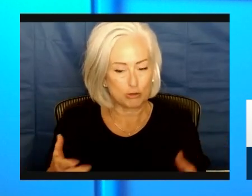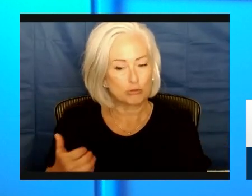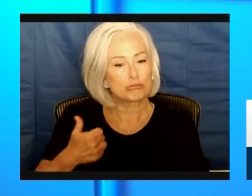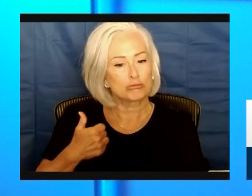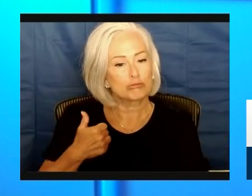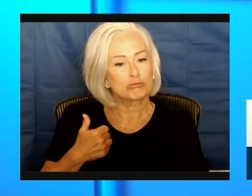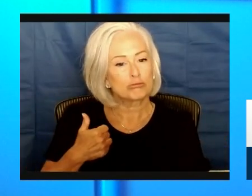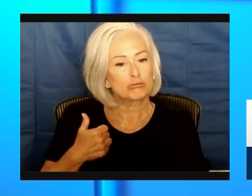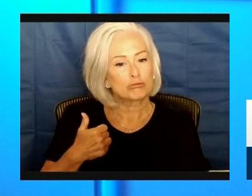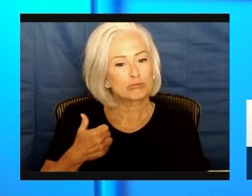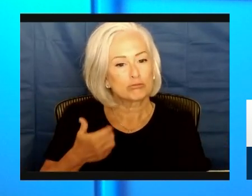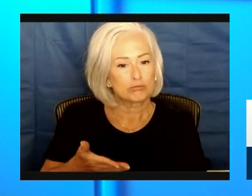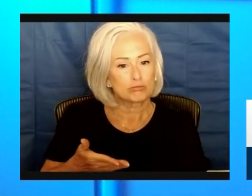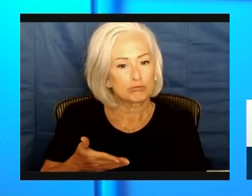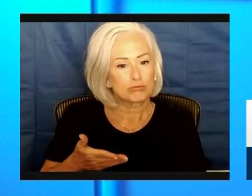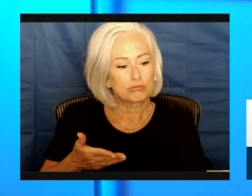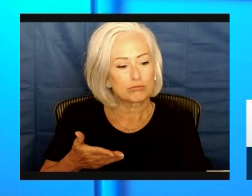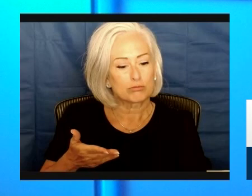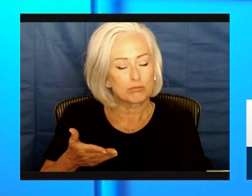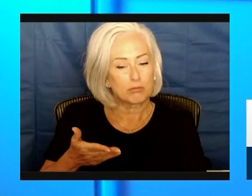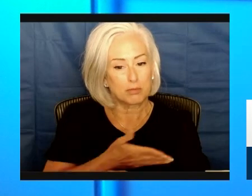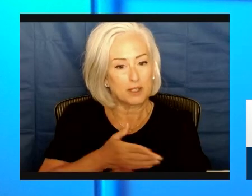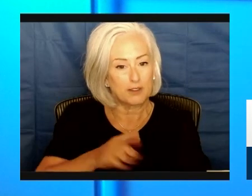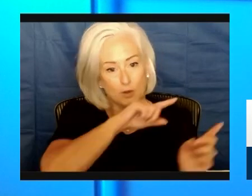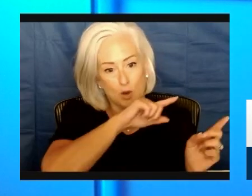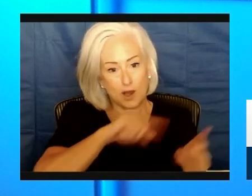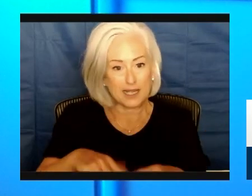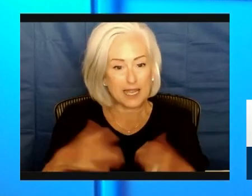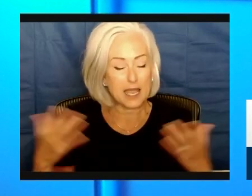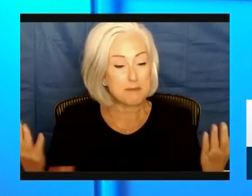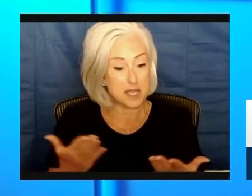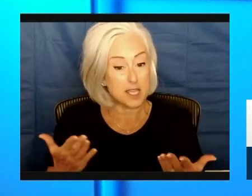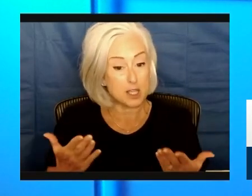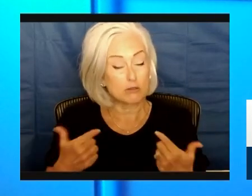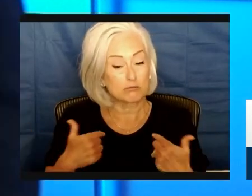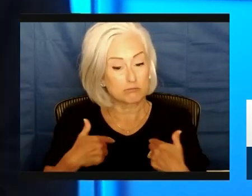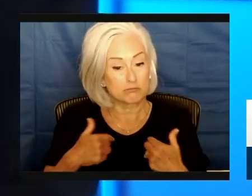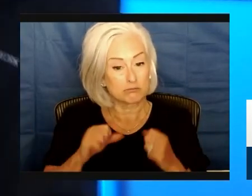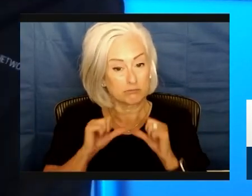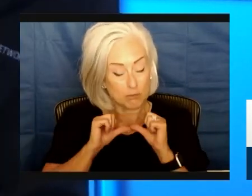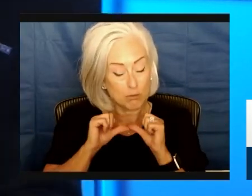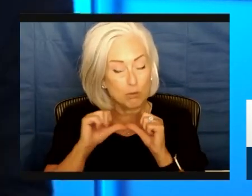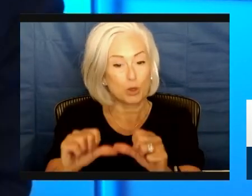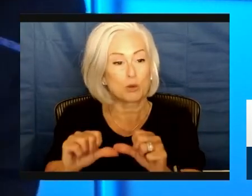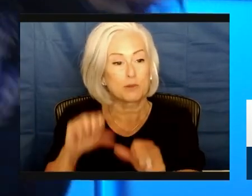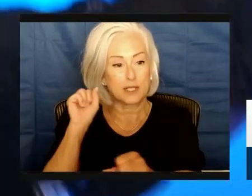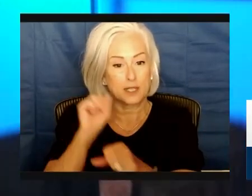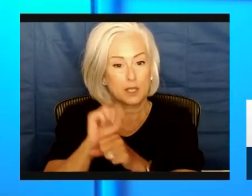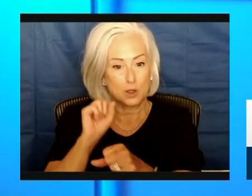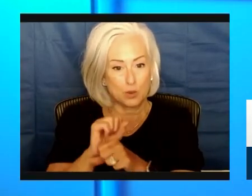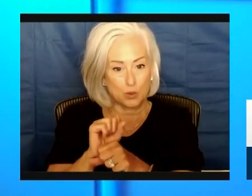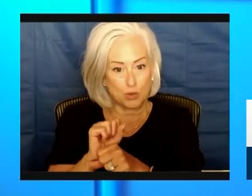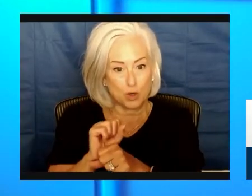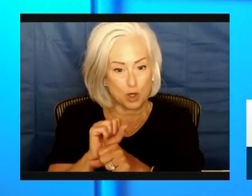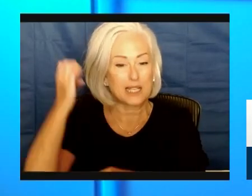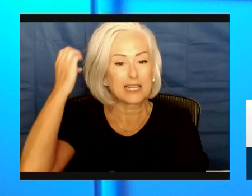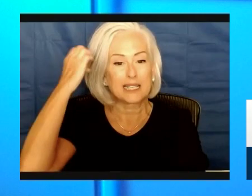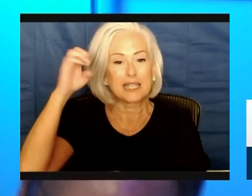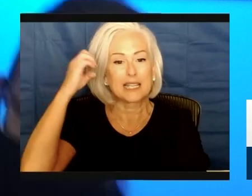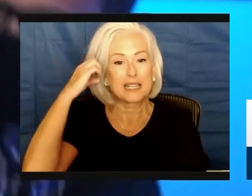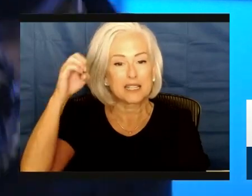before coming here, I was permanently working in Ethiopia as a senior